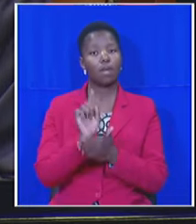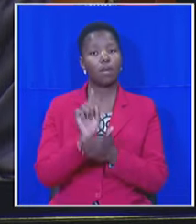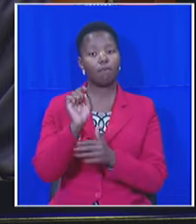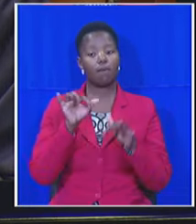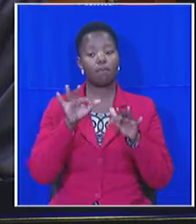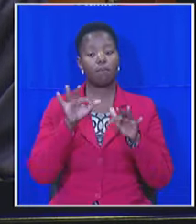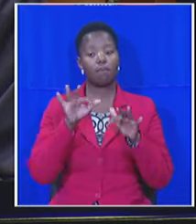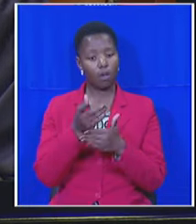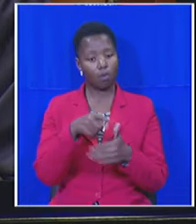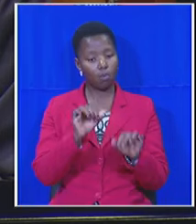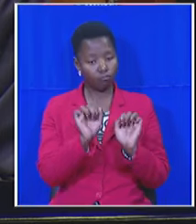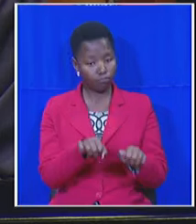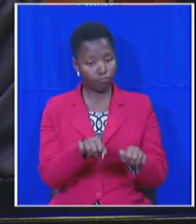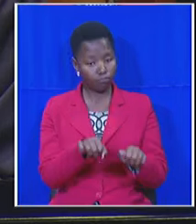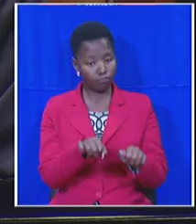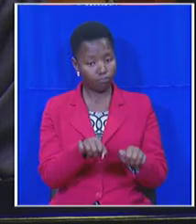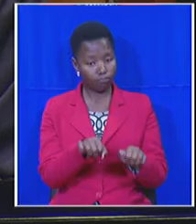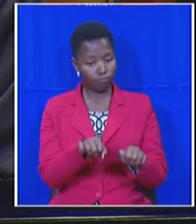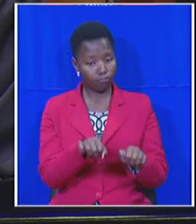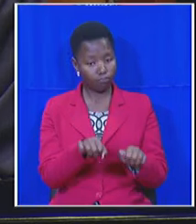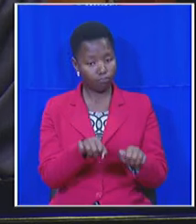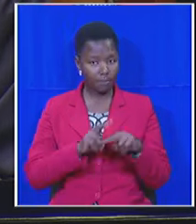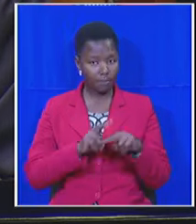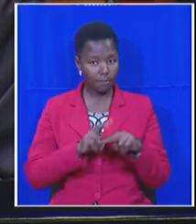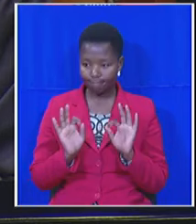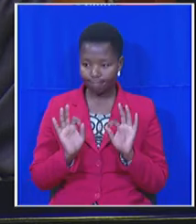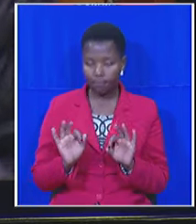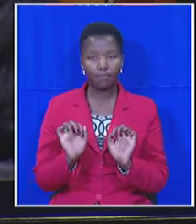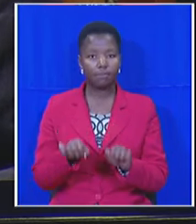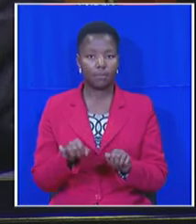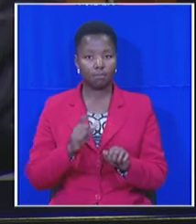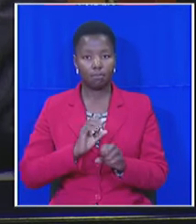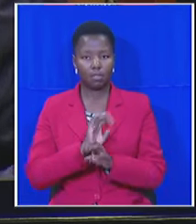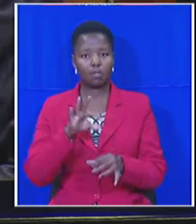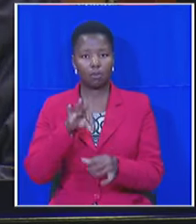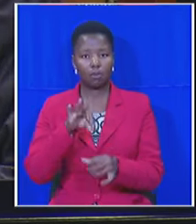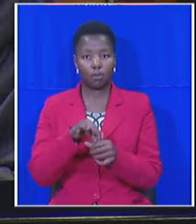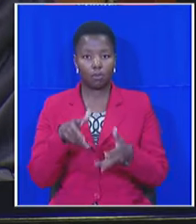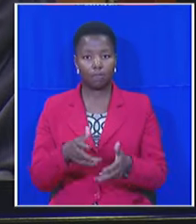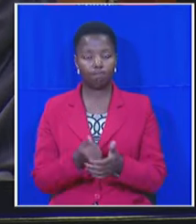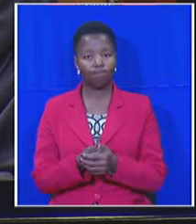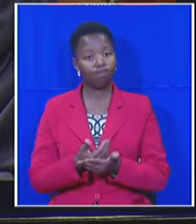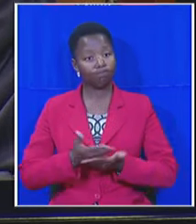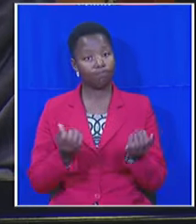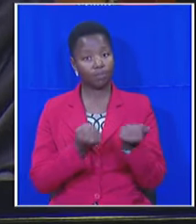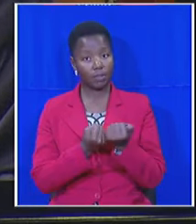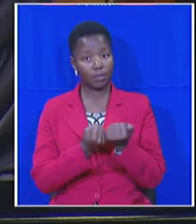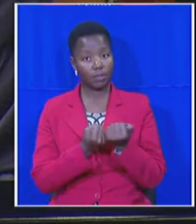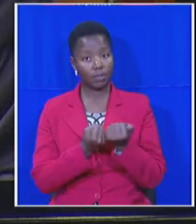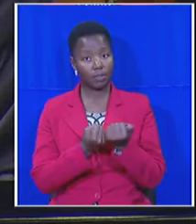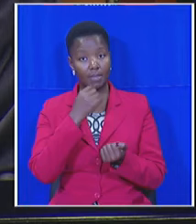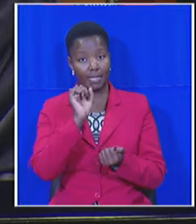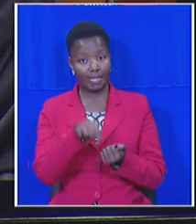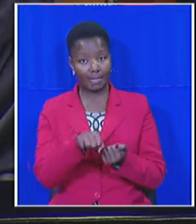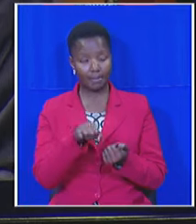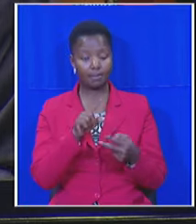be agreed to. Are all members in the allocated seats? Voting will now commence. Those in favour of the vote being agreed to should press the yes